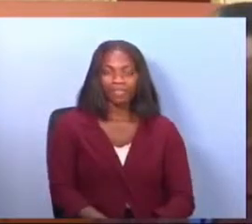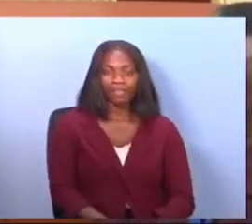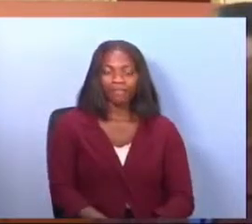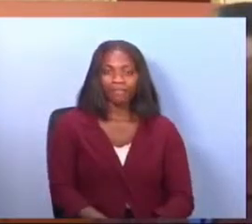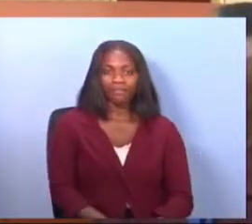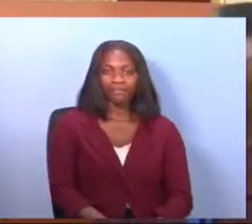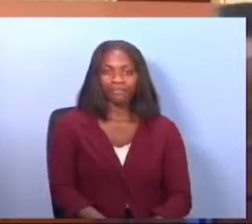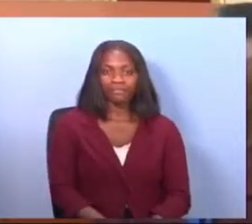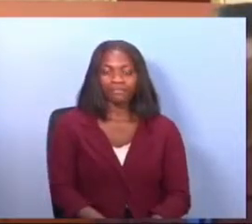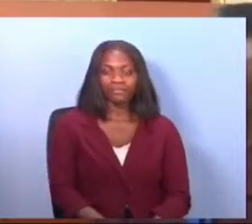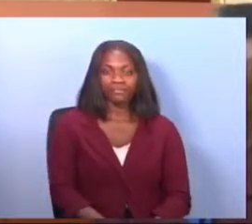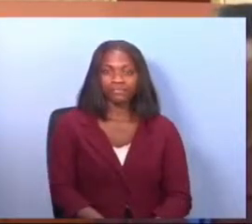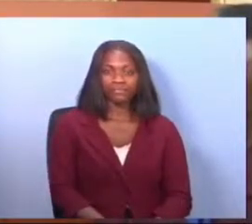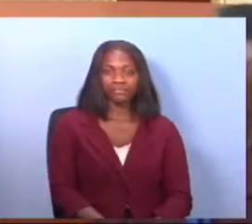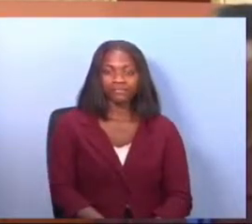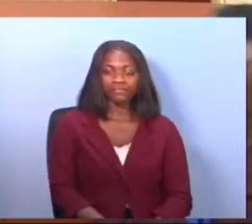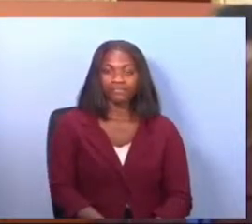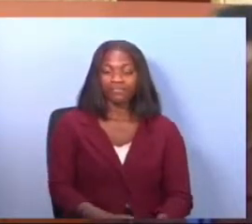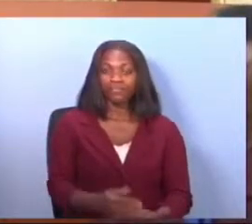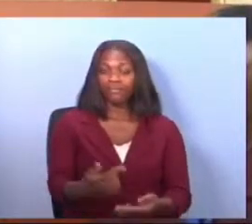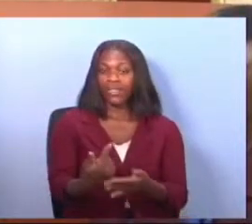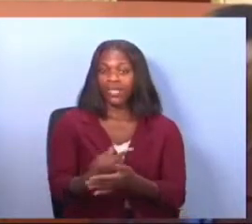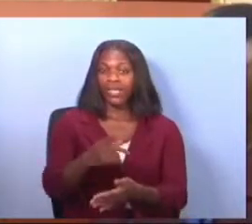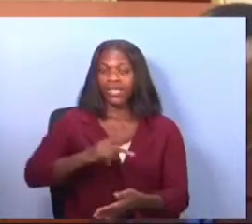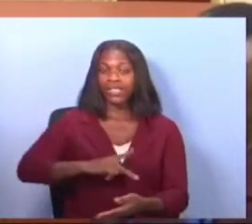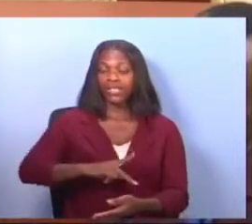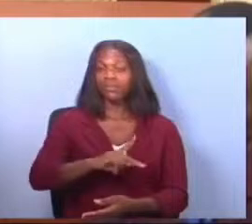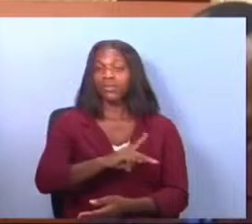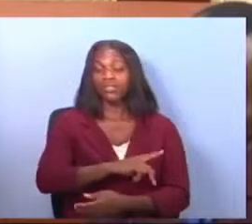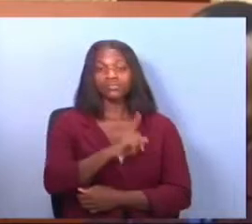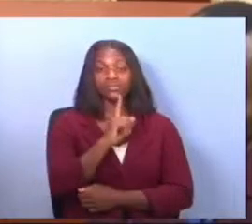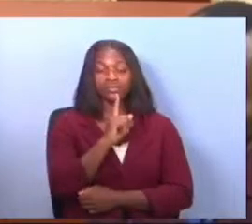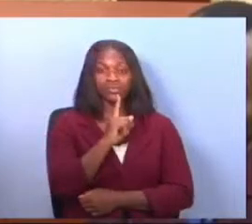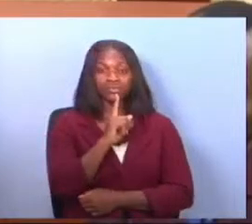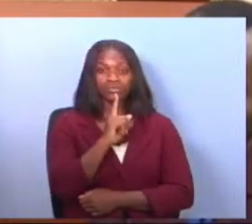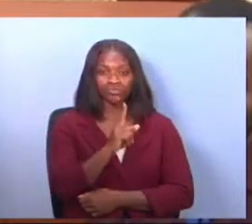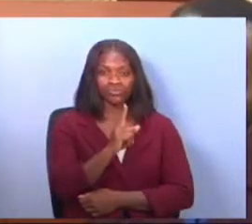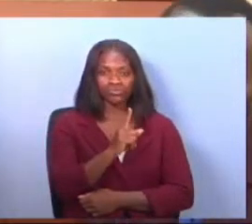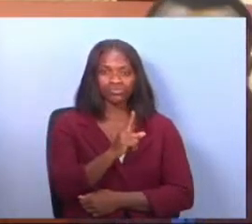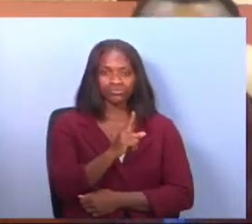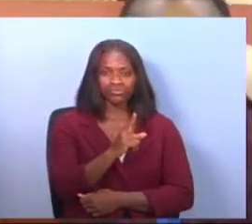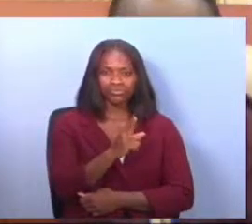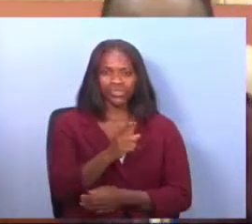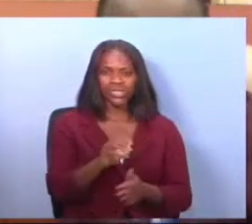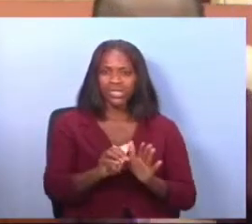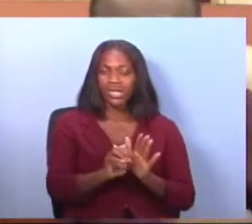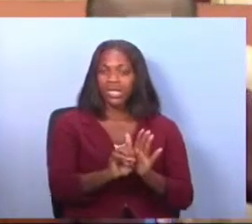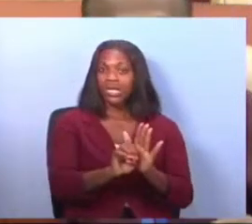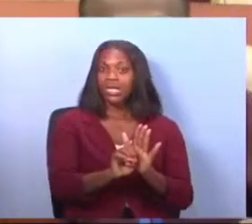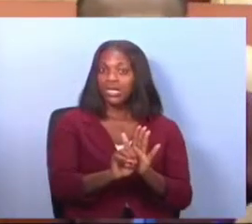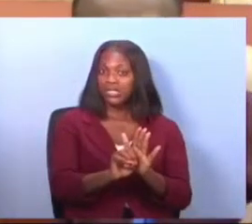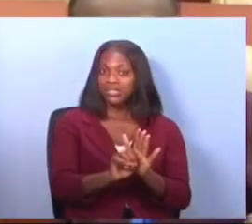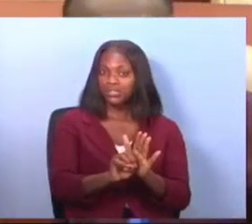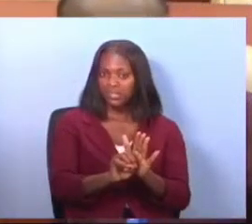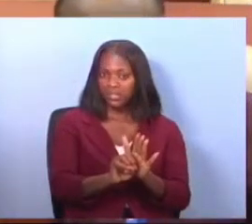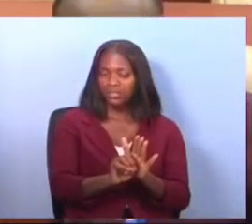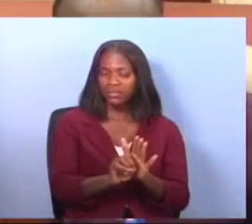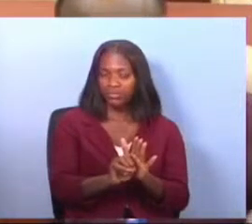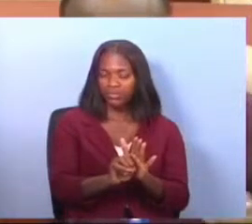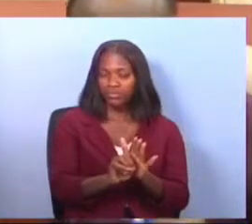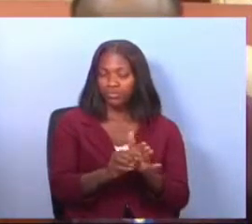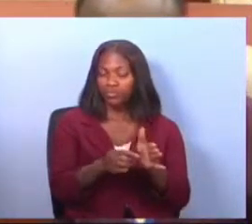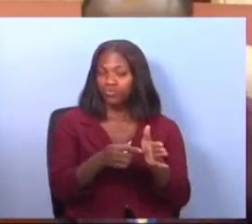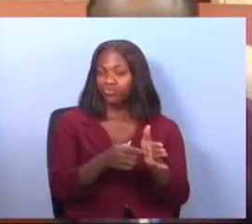Speaker, Ghana's parliament has indeed been a model on the subject matter, holding